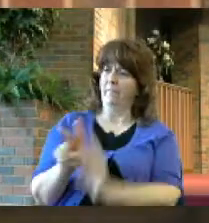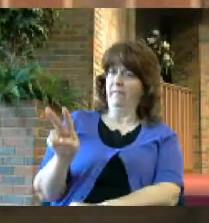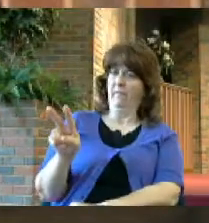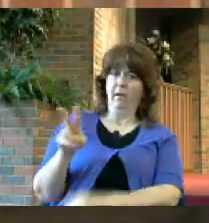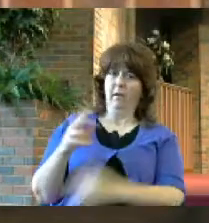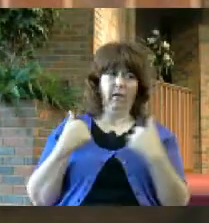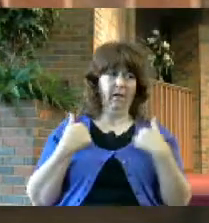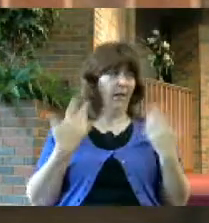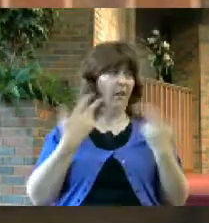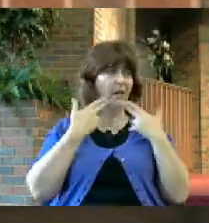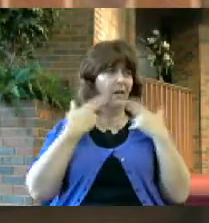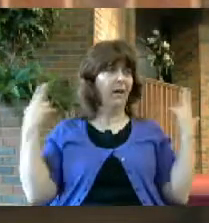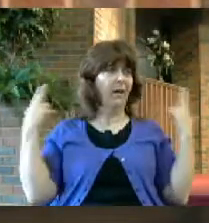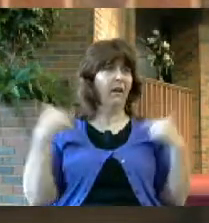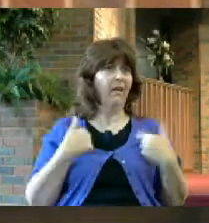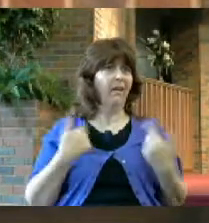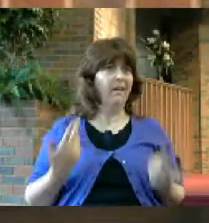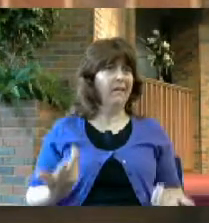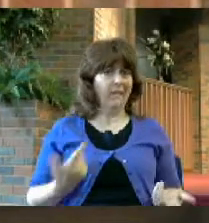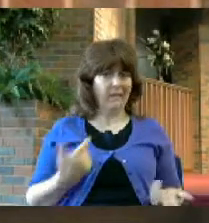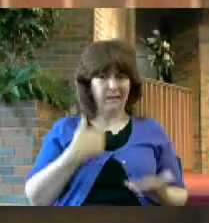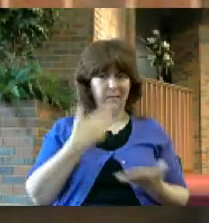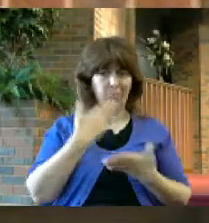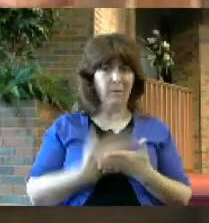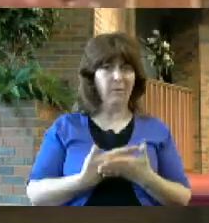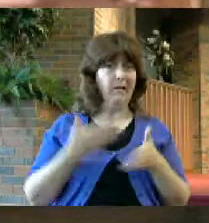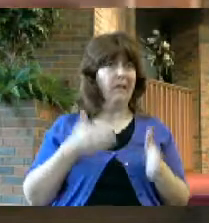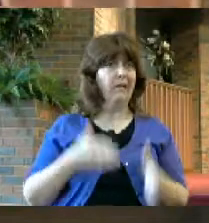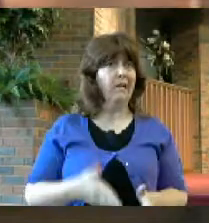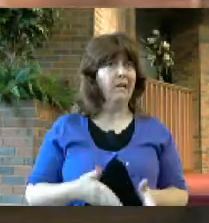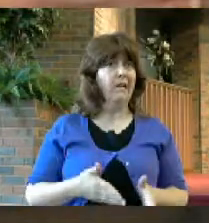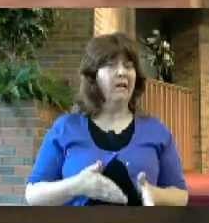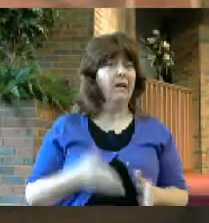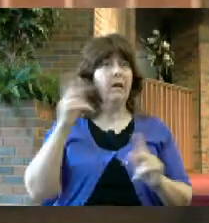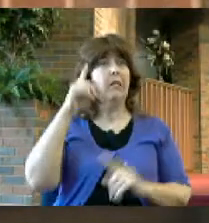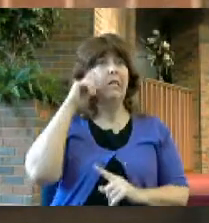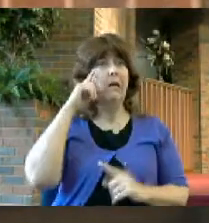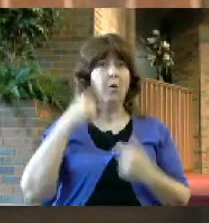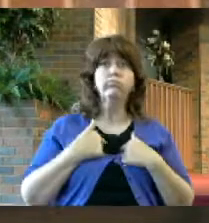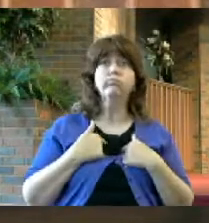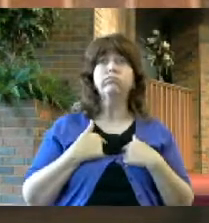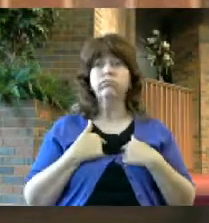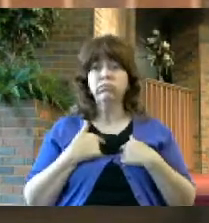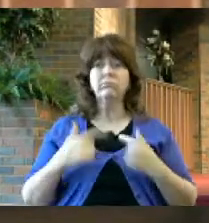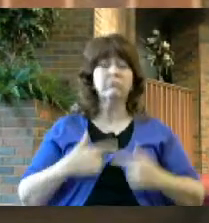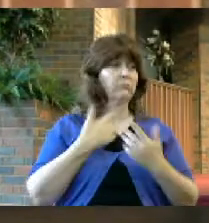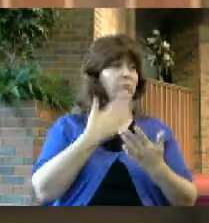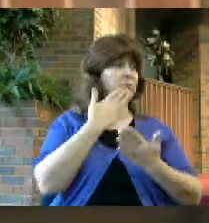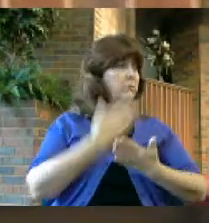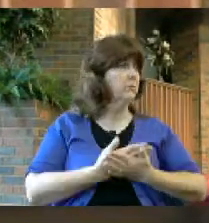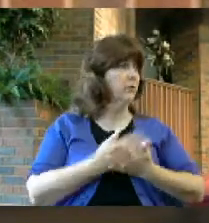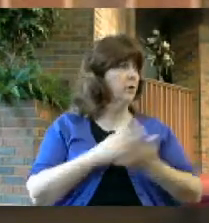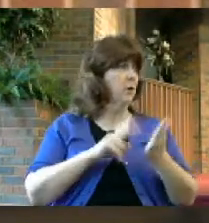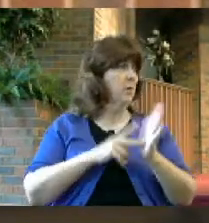this? And their logic is, I've been living a good life. I shouldn't have to deal with